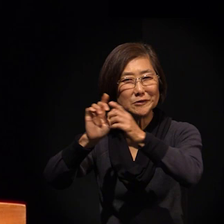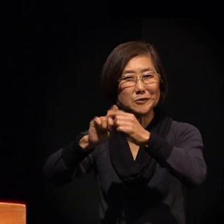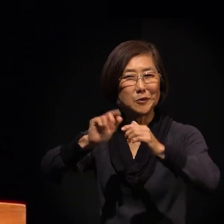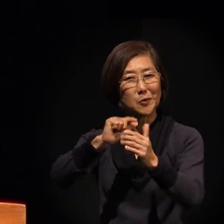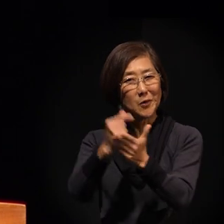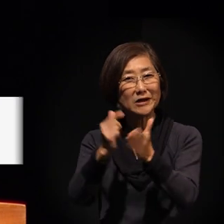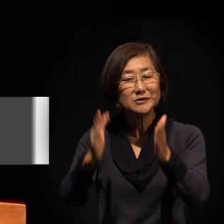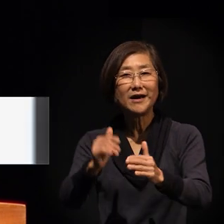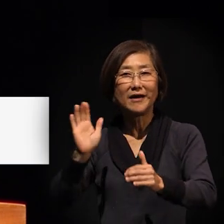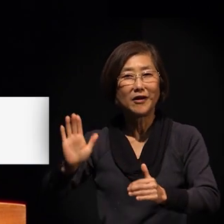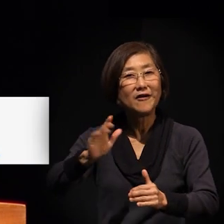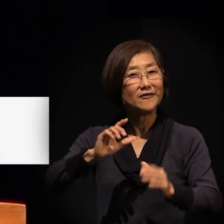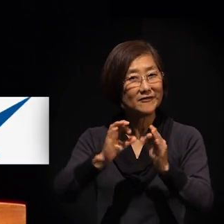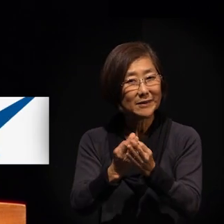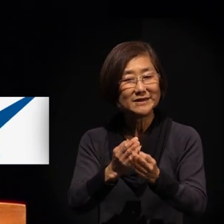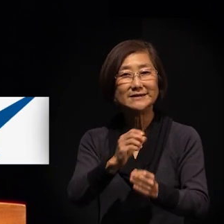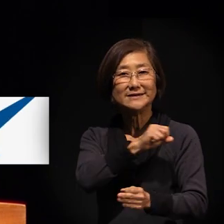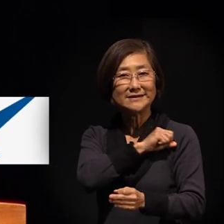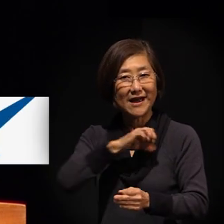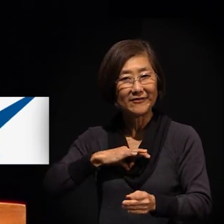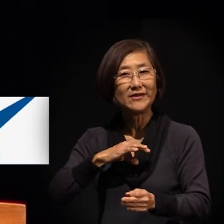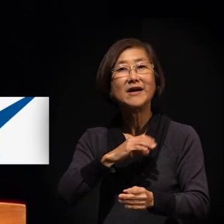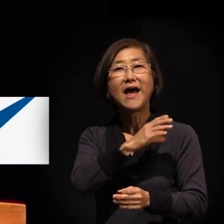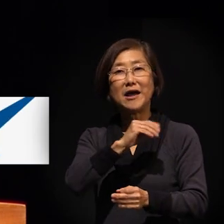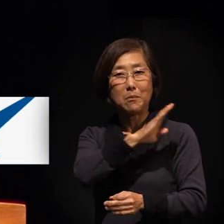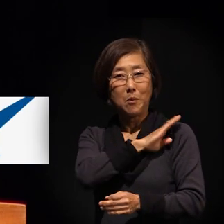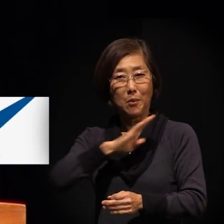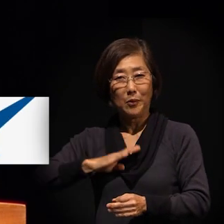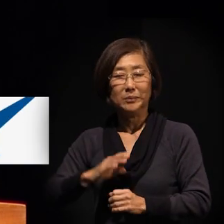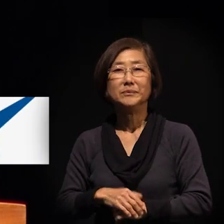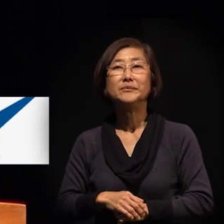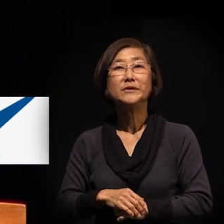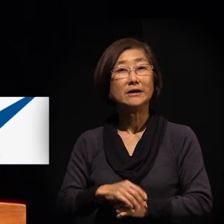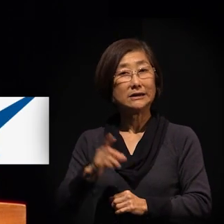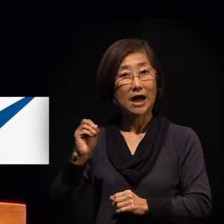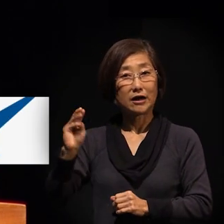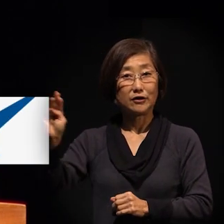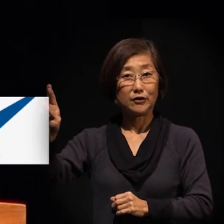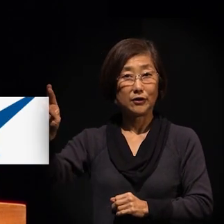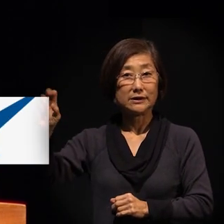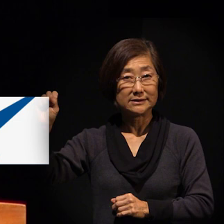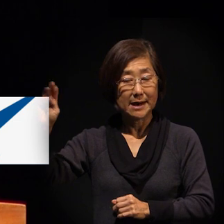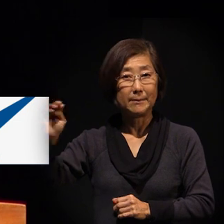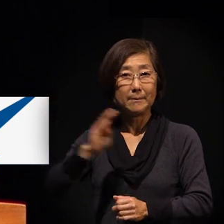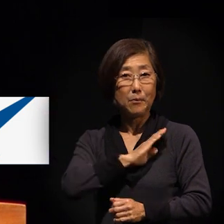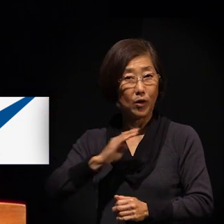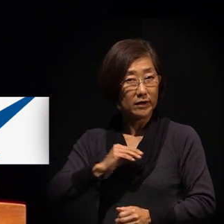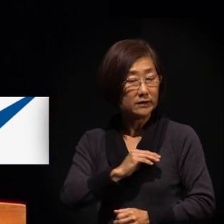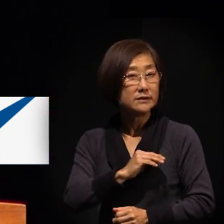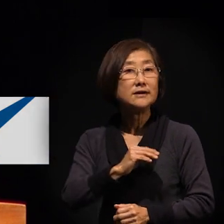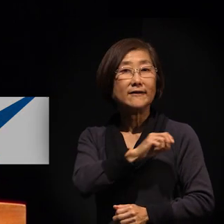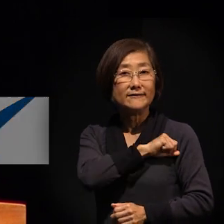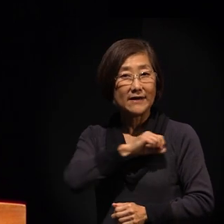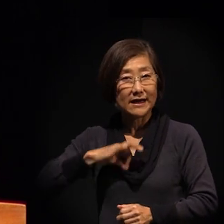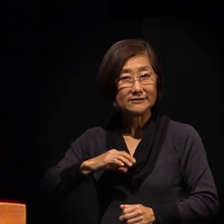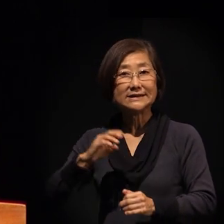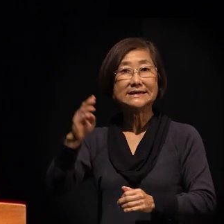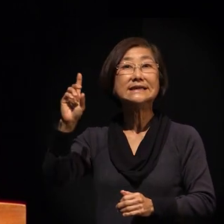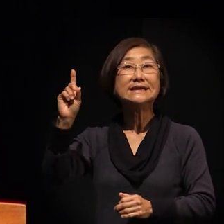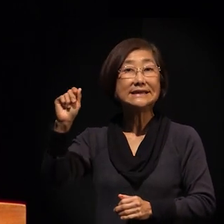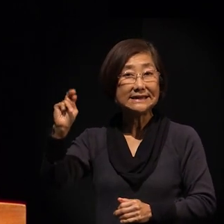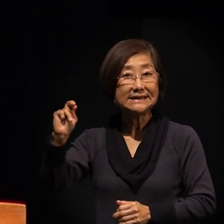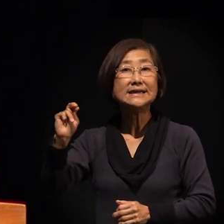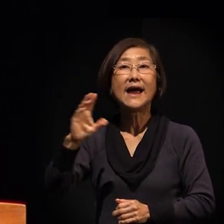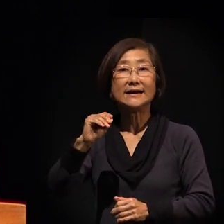Congratulations to the graduates, their families, and our faculty, staff, and board. Dr. Sam, board members, faculty, deans, and